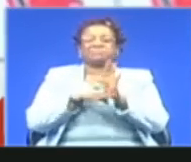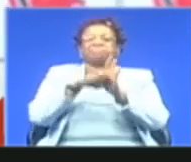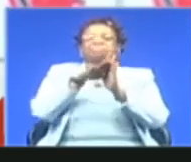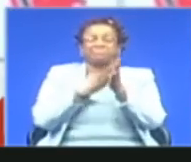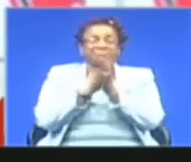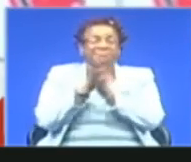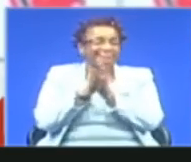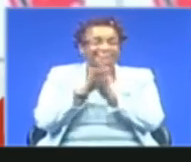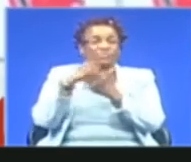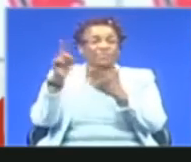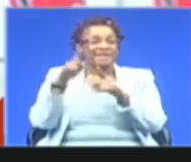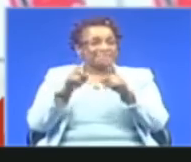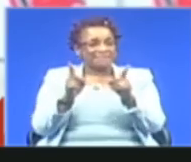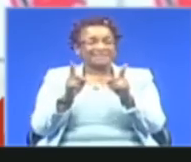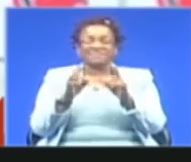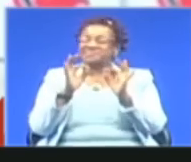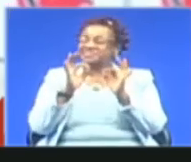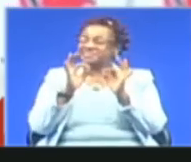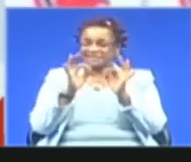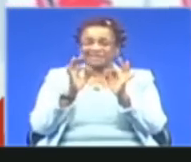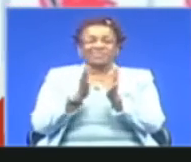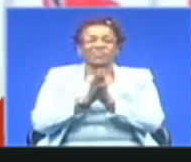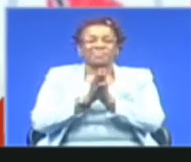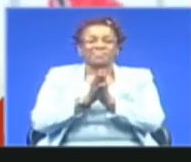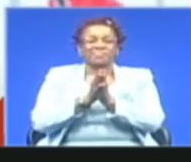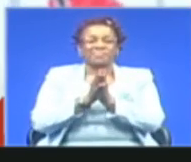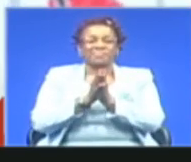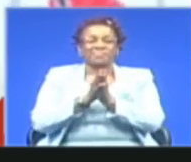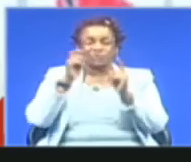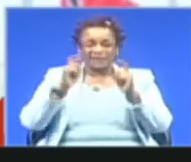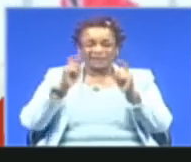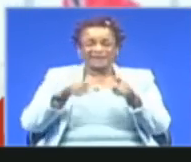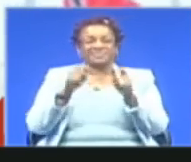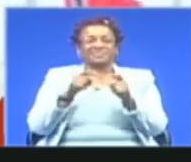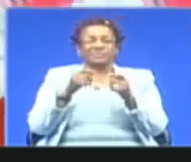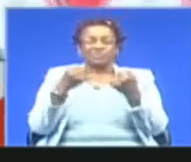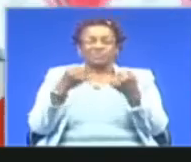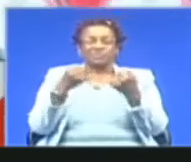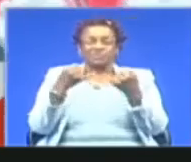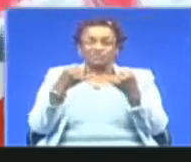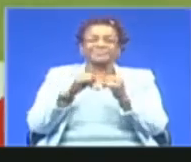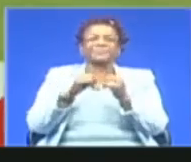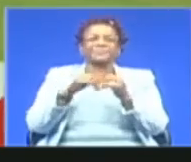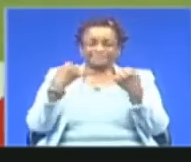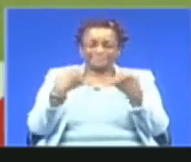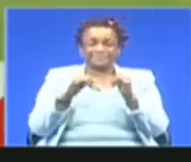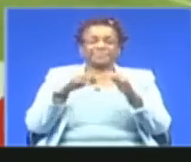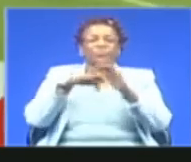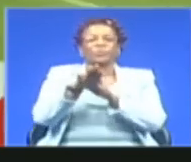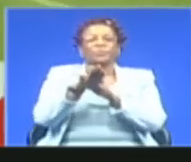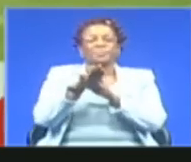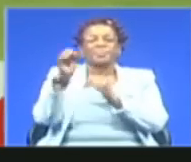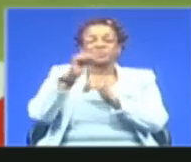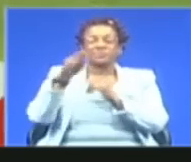kushinda. But fantastic fighting spirit from the boys. We had to dig deep in order to get that goal. And Sofapaka beat Tusker